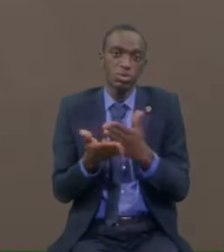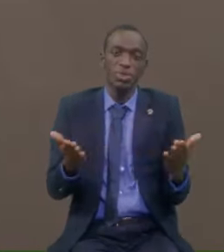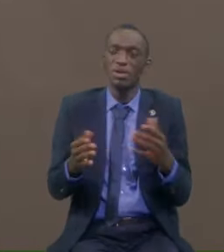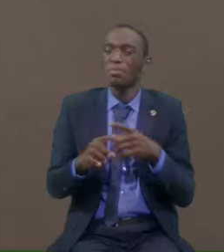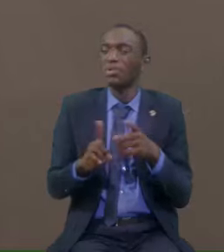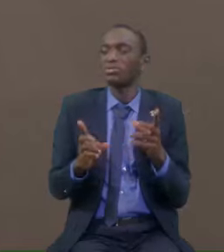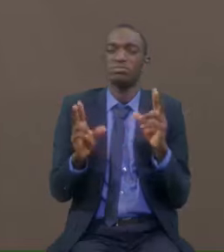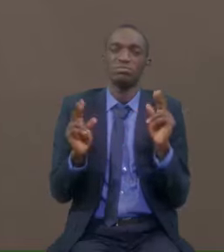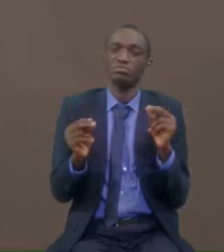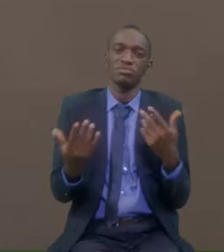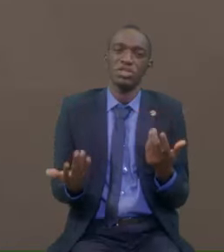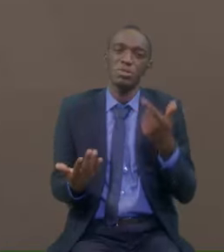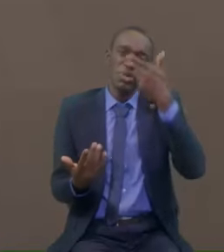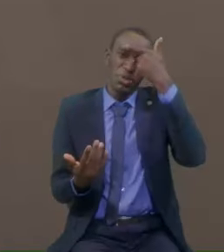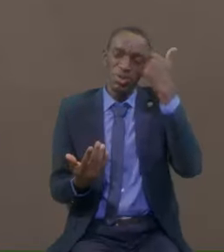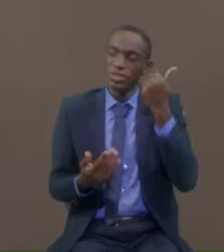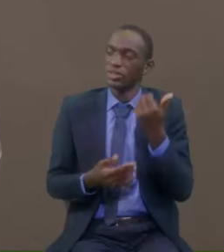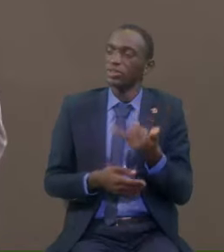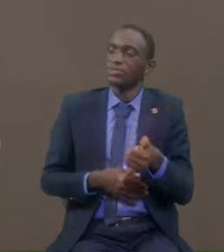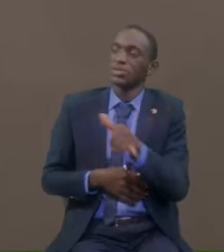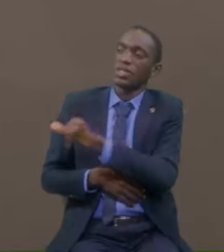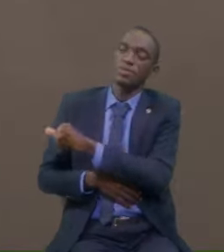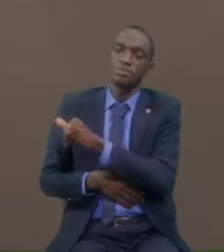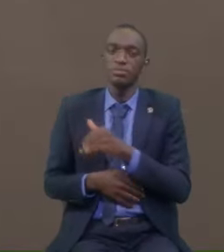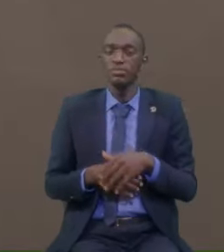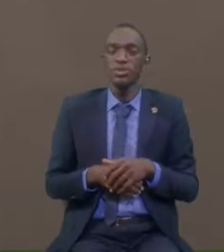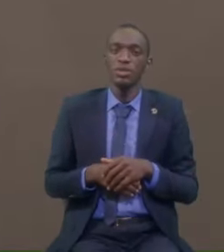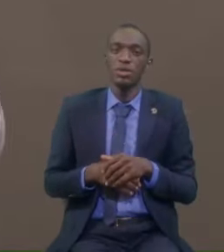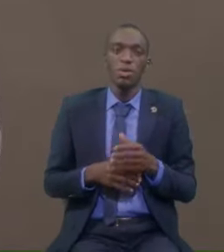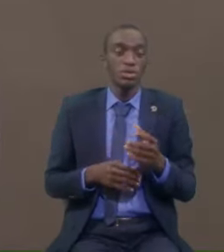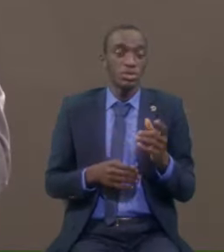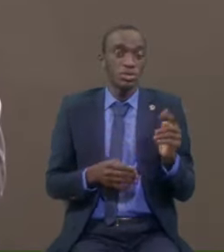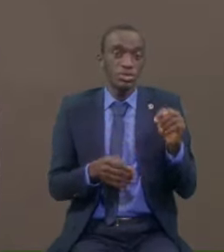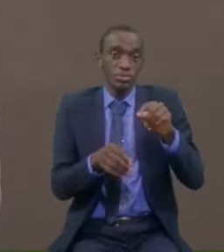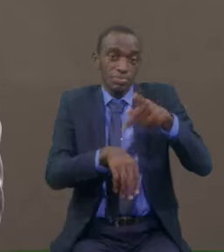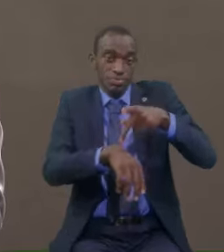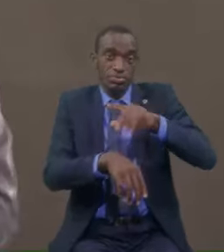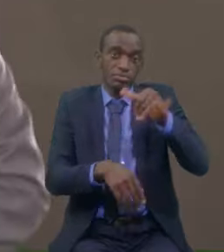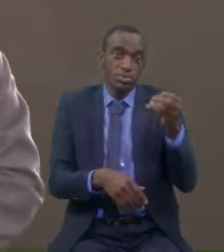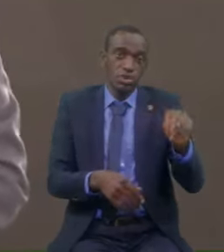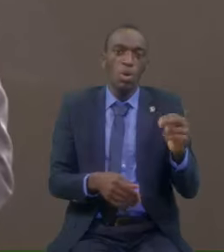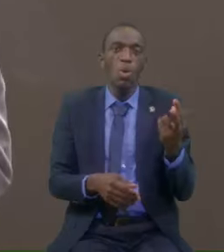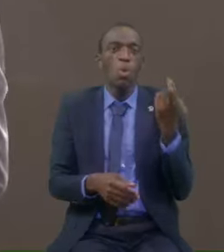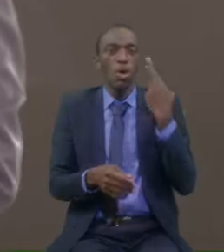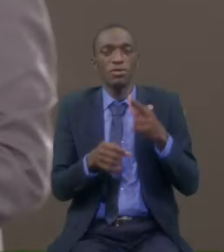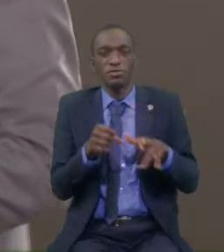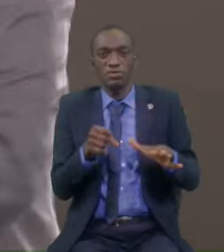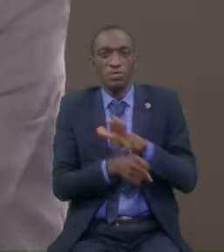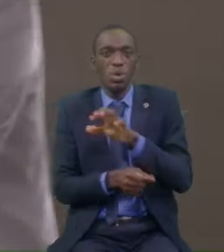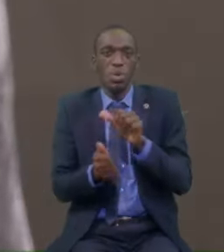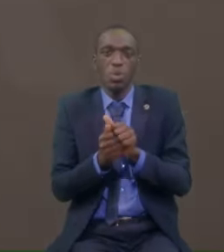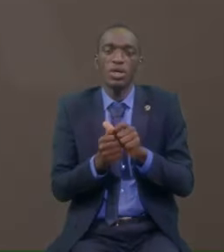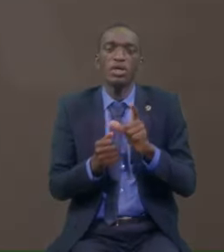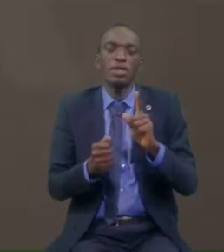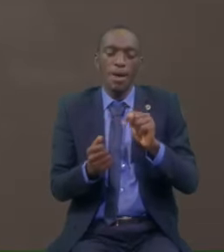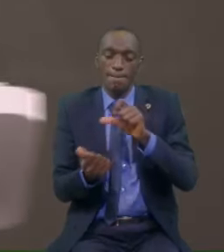were up, they were burnt by the burning spirit, and the baptizing spirit was upon them.